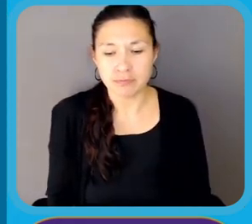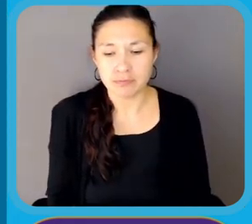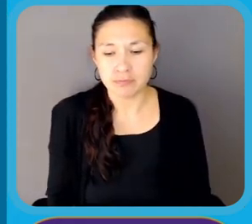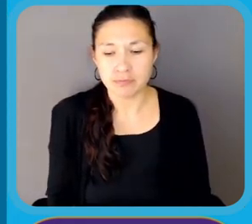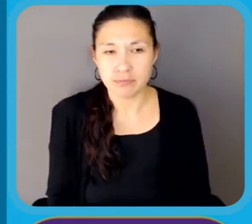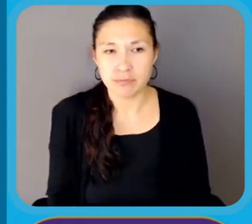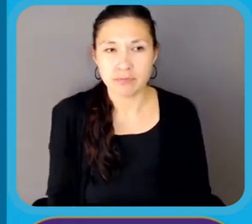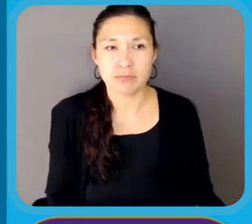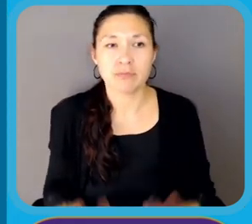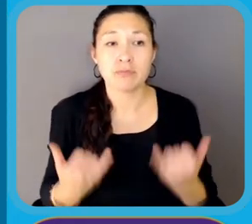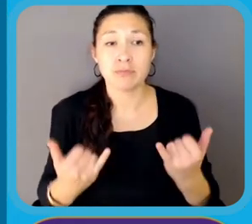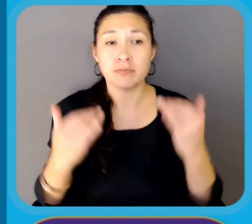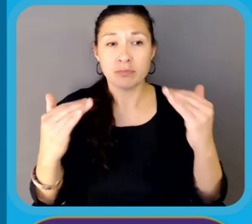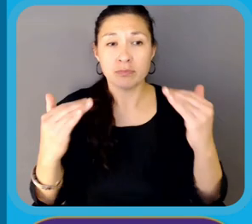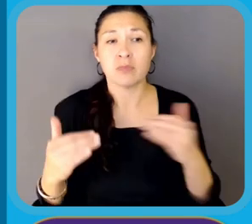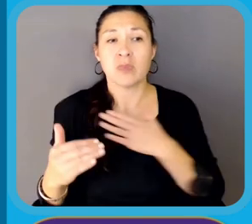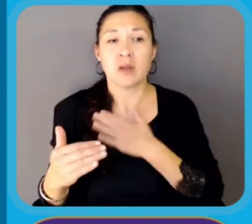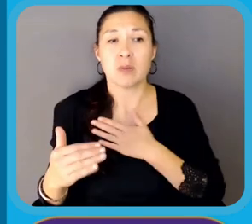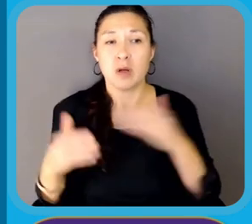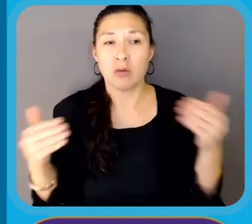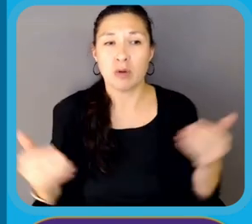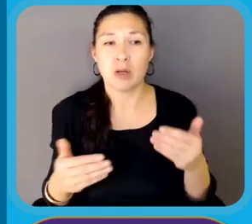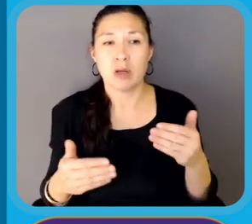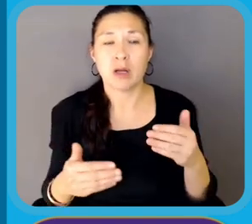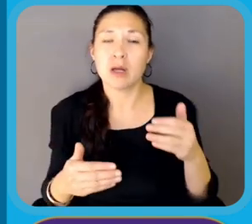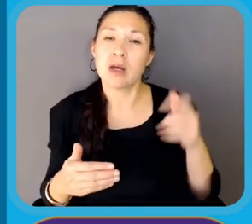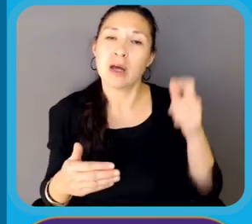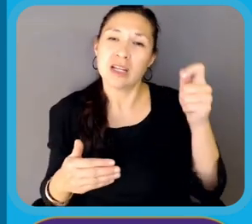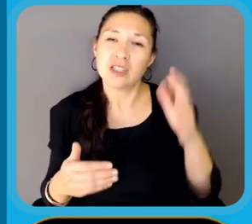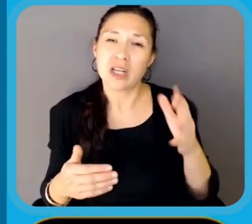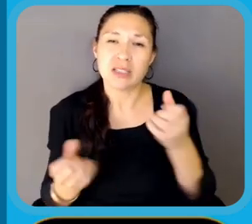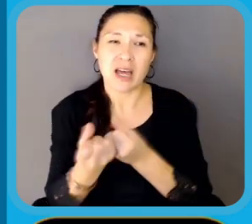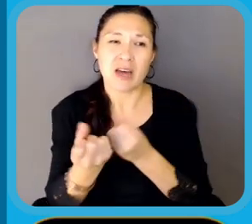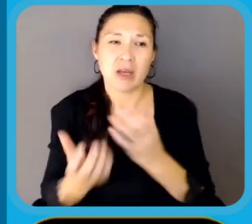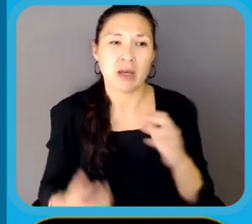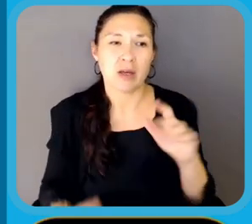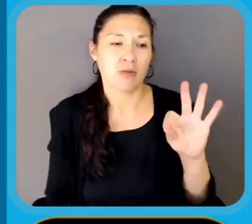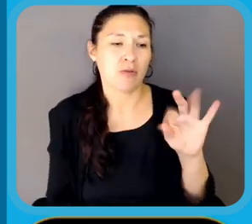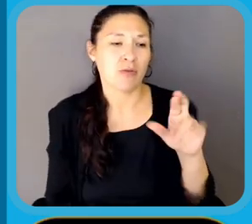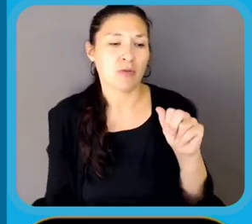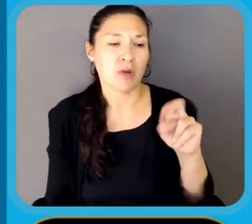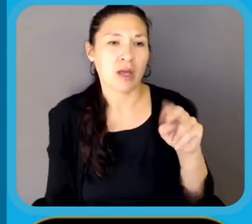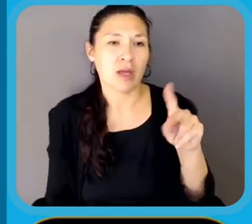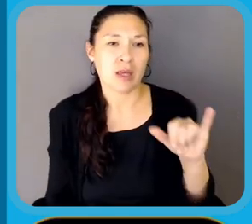Delegates and guests, please welcome Justice Advocate Frankie Carrillo.